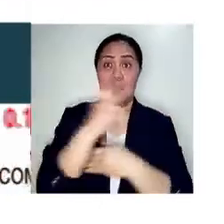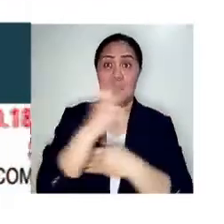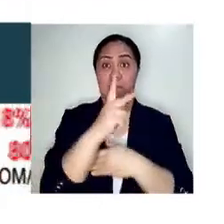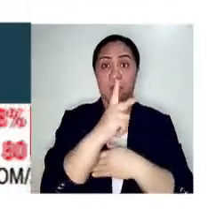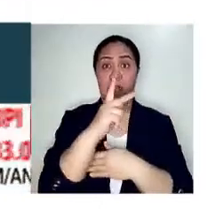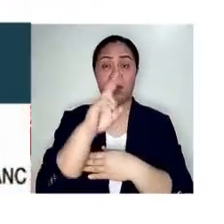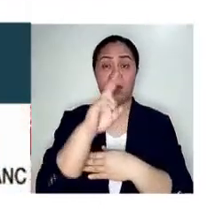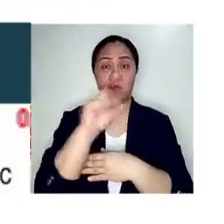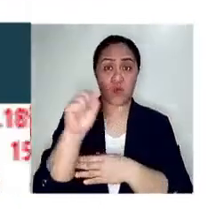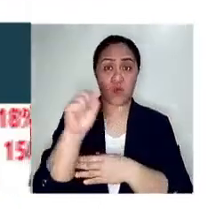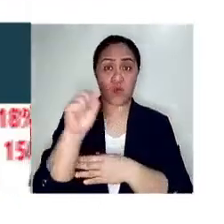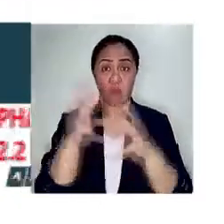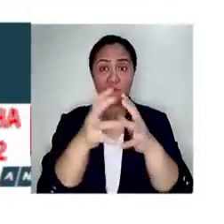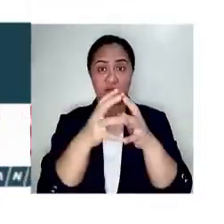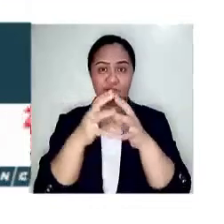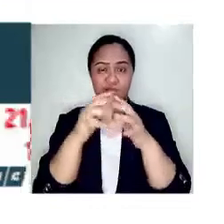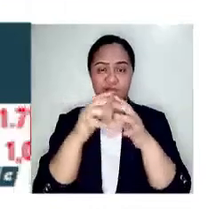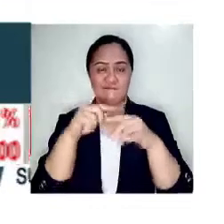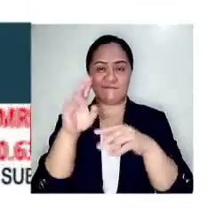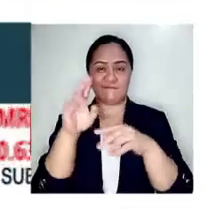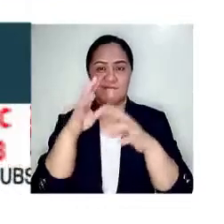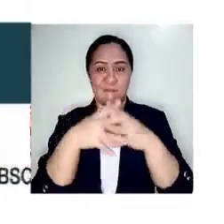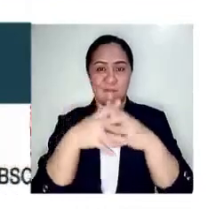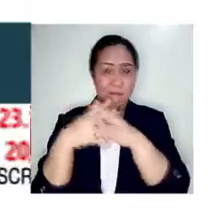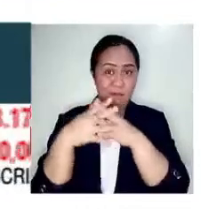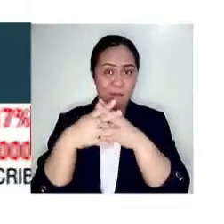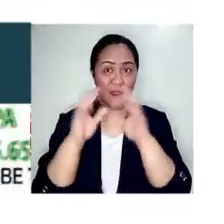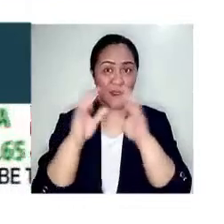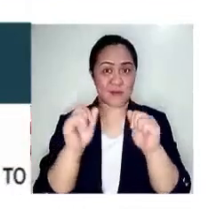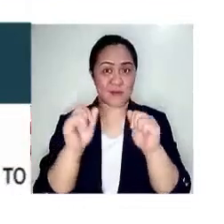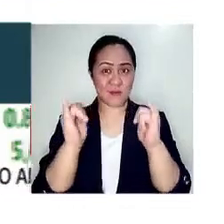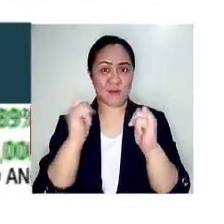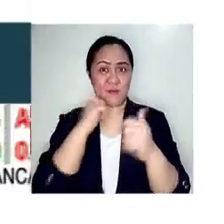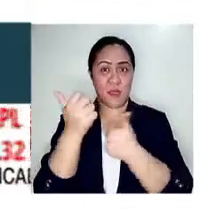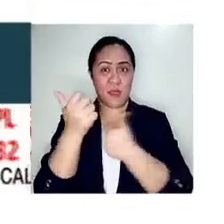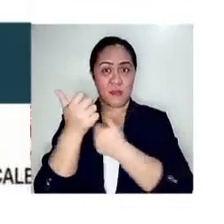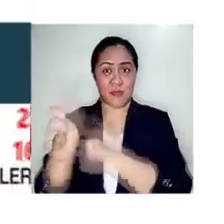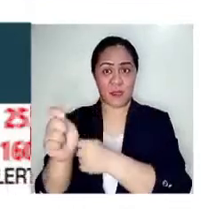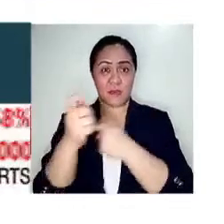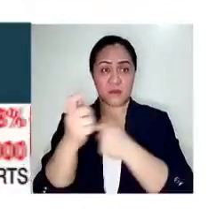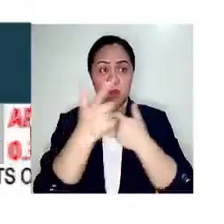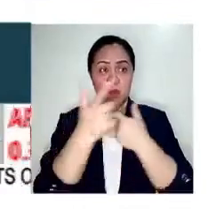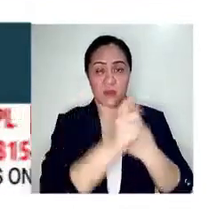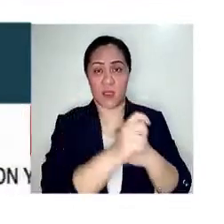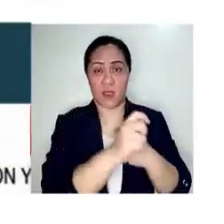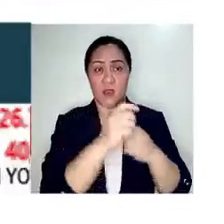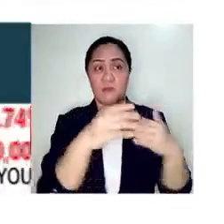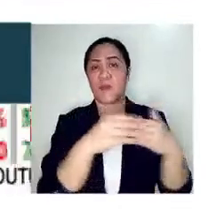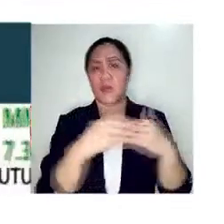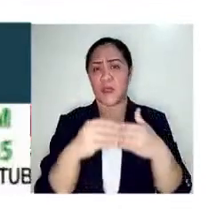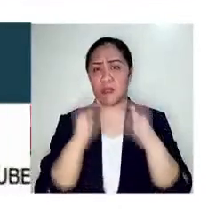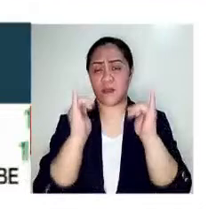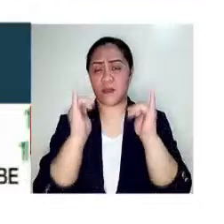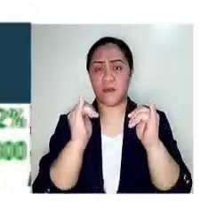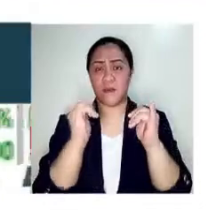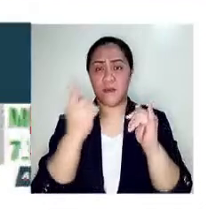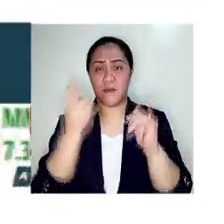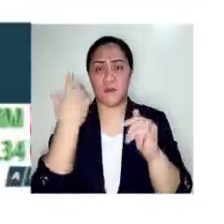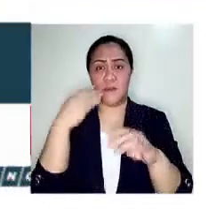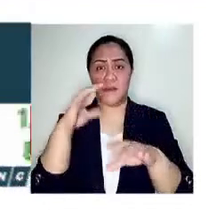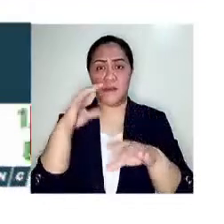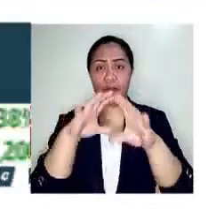where it can be trusted again as the leader of the free world, so to speak, right?